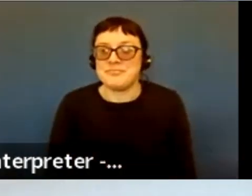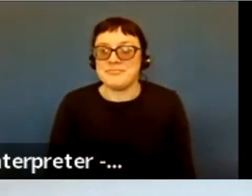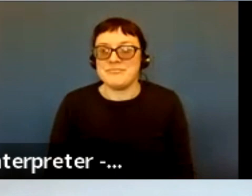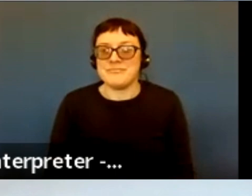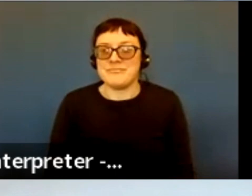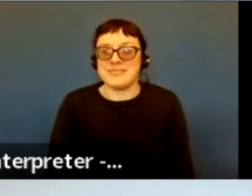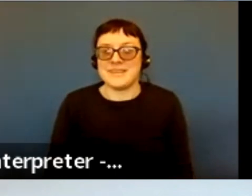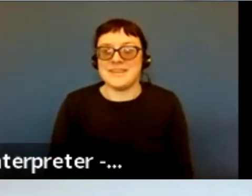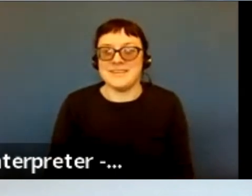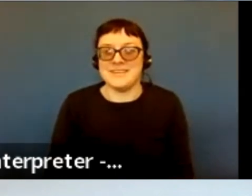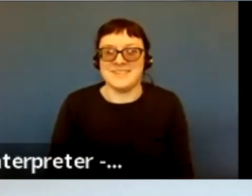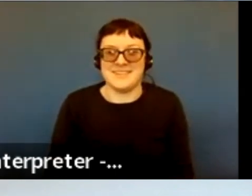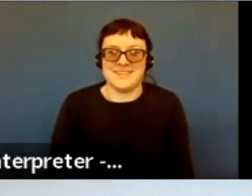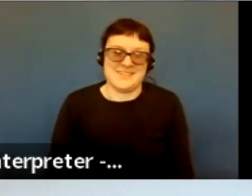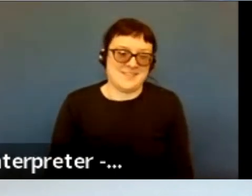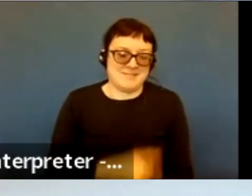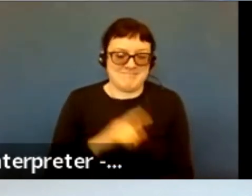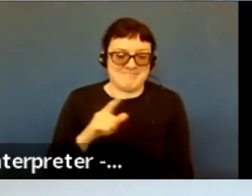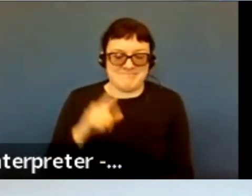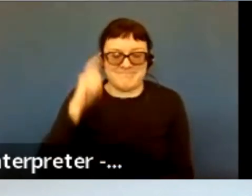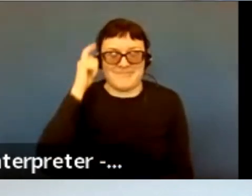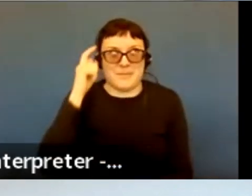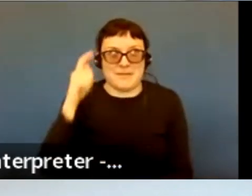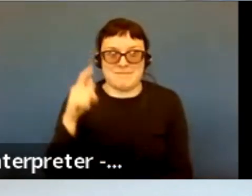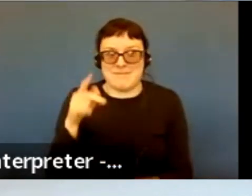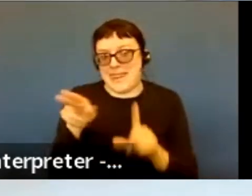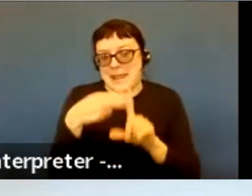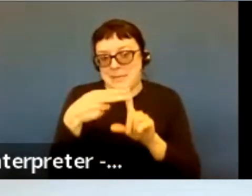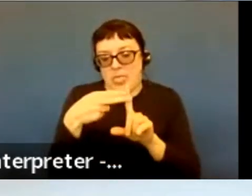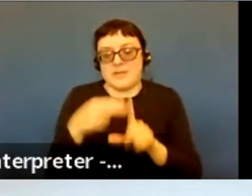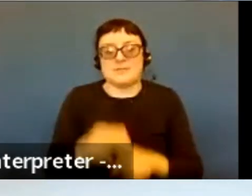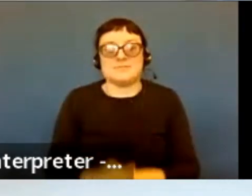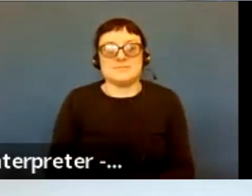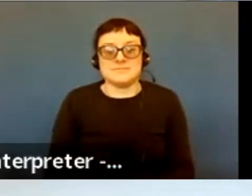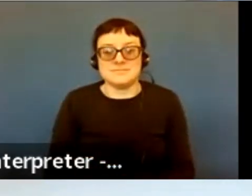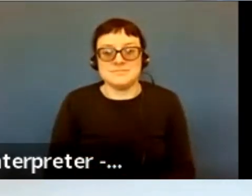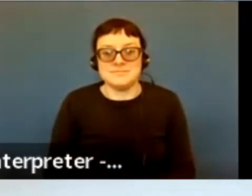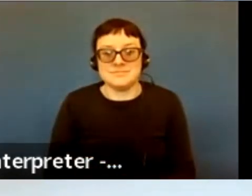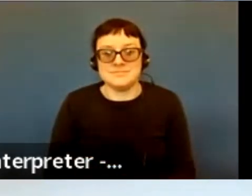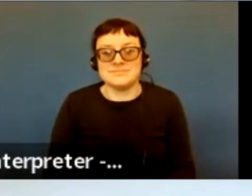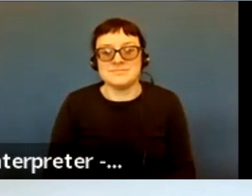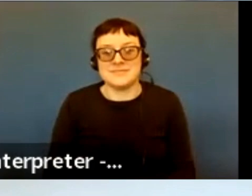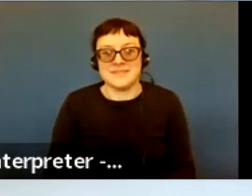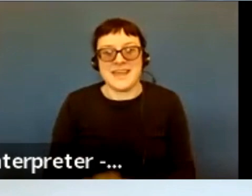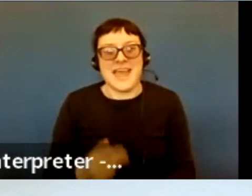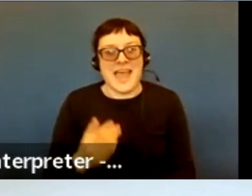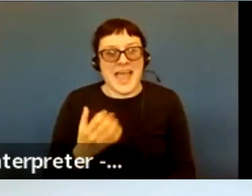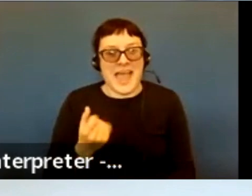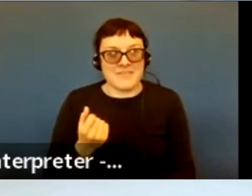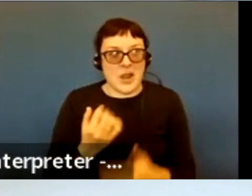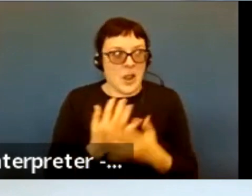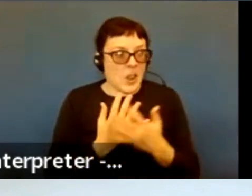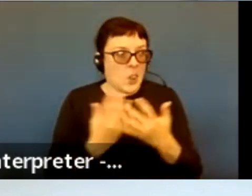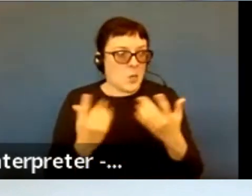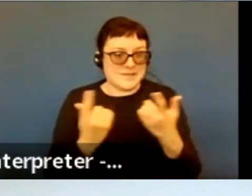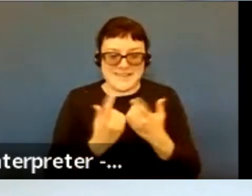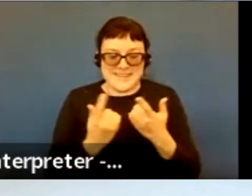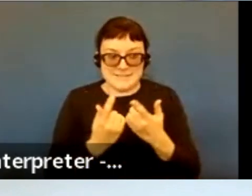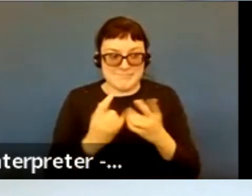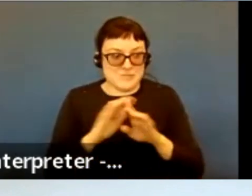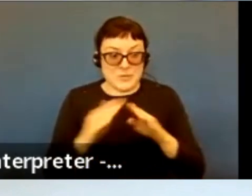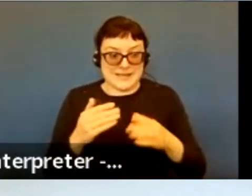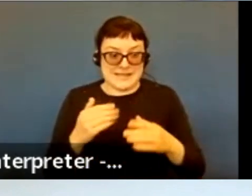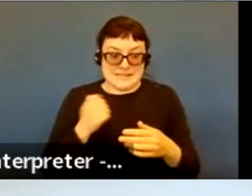In terms of demarcations with people. So again, there's so much that you don't expect to get